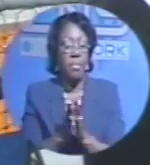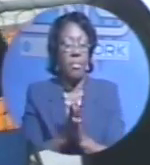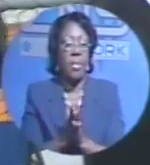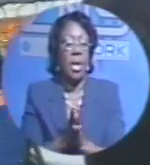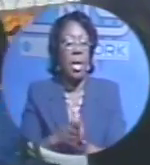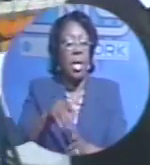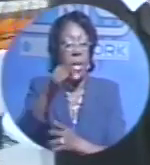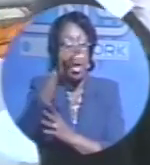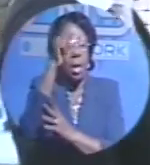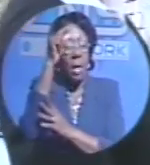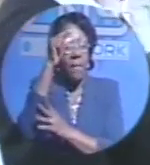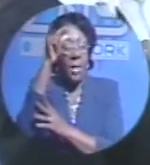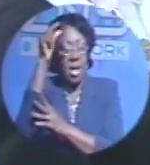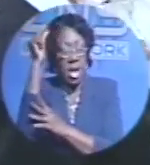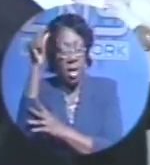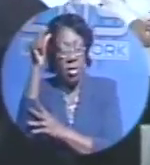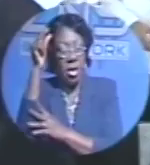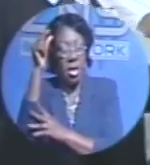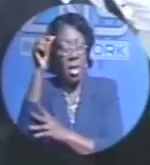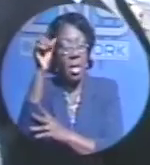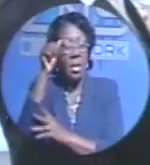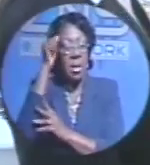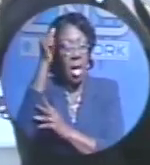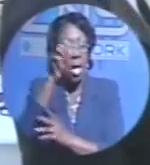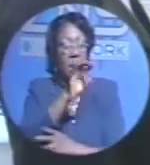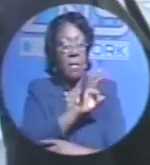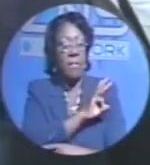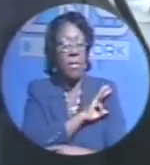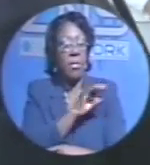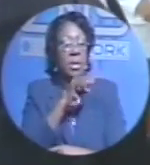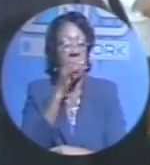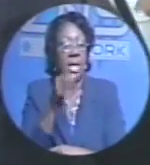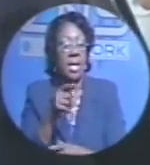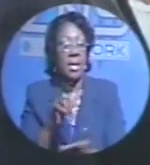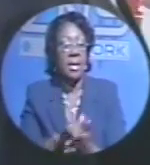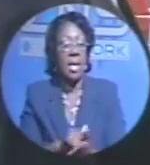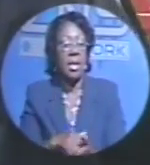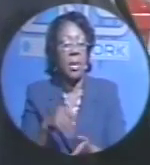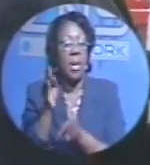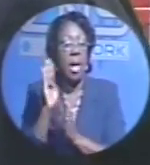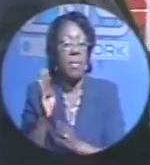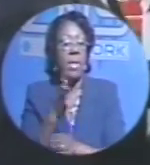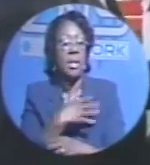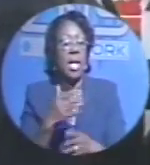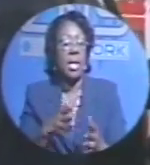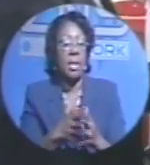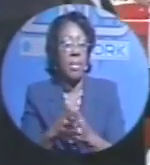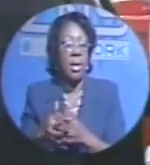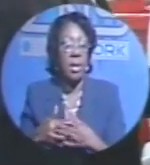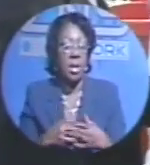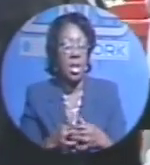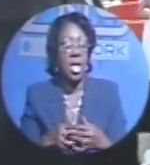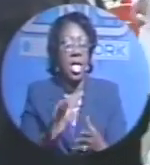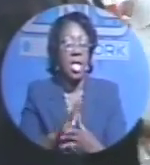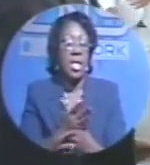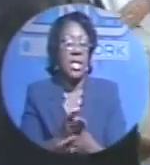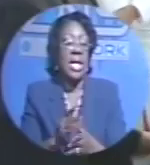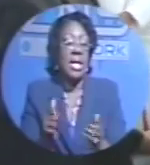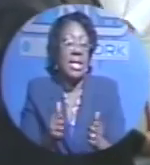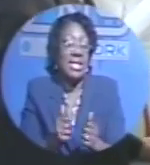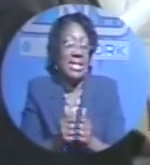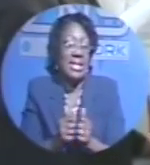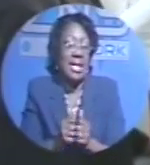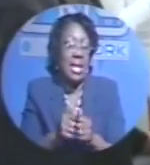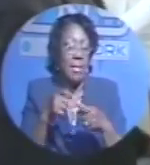General His Excellency Sir Arthur Foulkes, in his remarks, stated that the Bahamas and the U.S. share the same aspirations for the perfection of